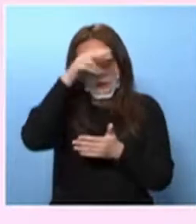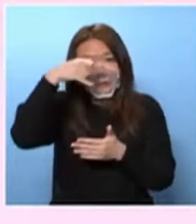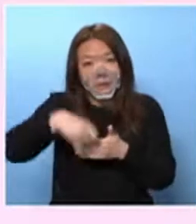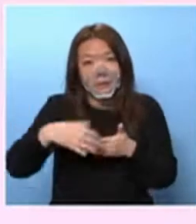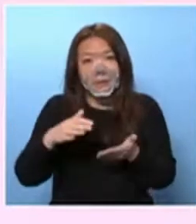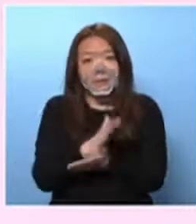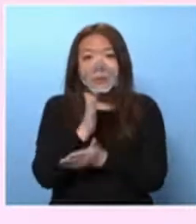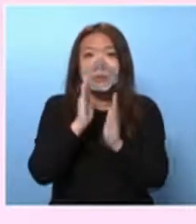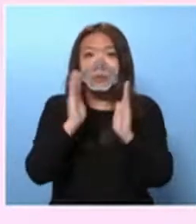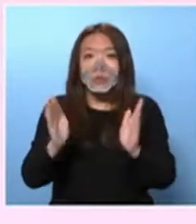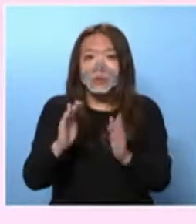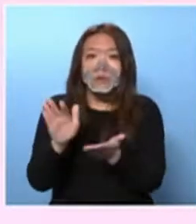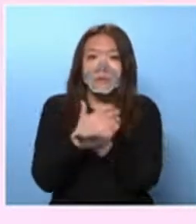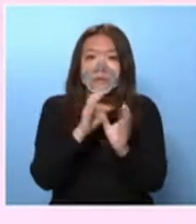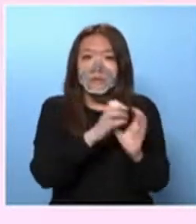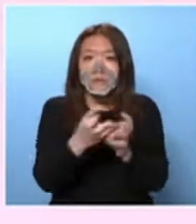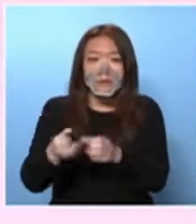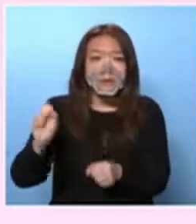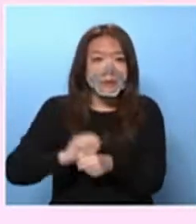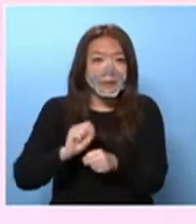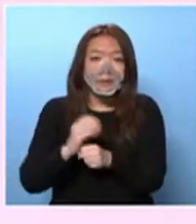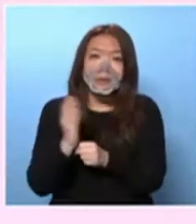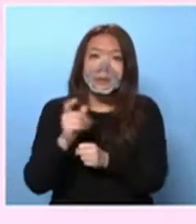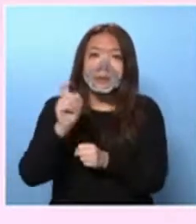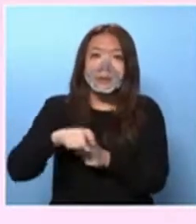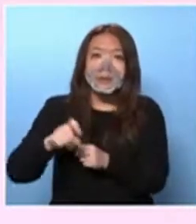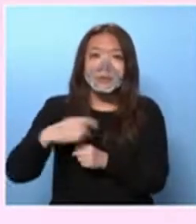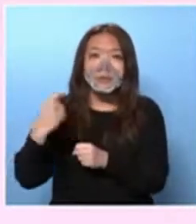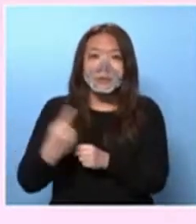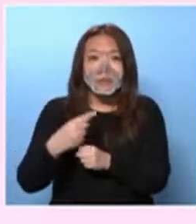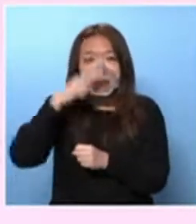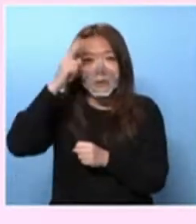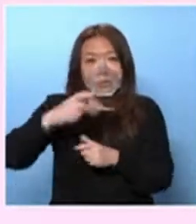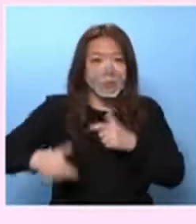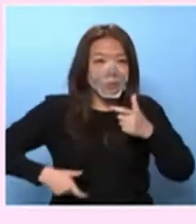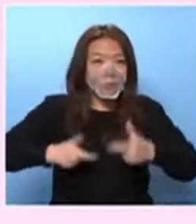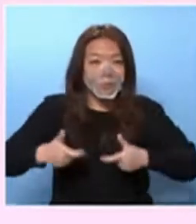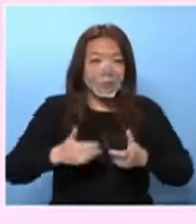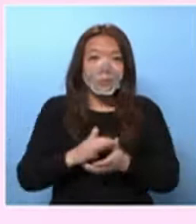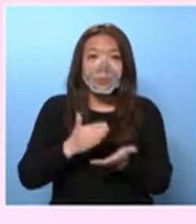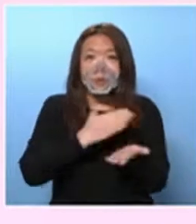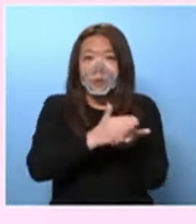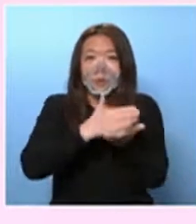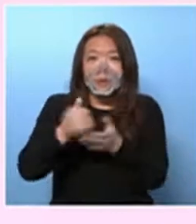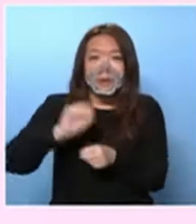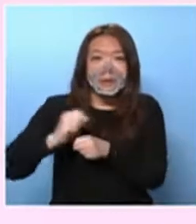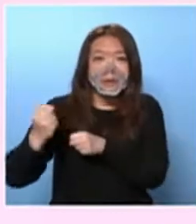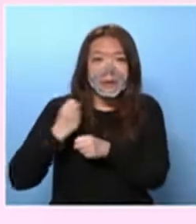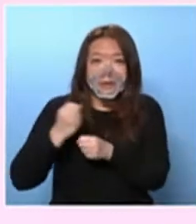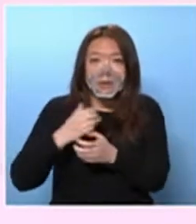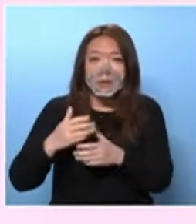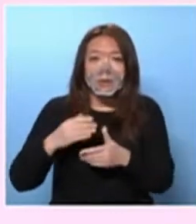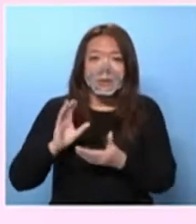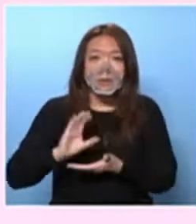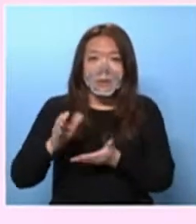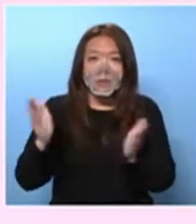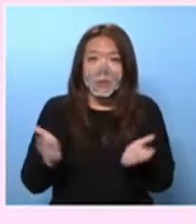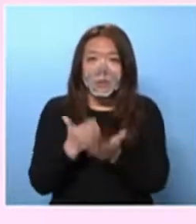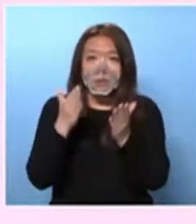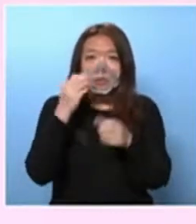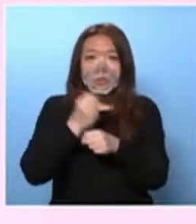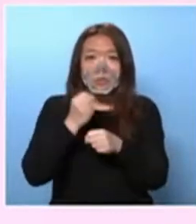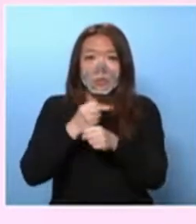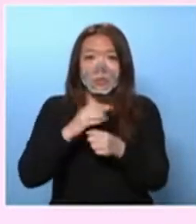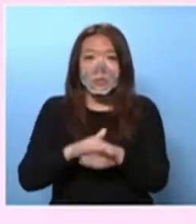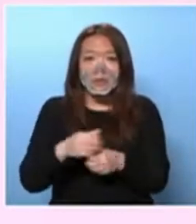We must step up our efforts in investment promotion to attract foreign enterprises to Hong Kong. Starting from the next financial year, The government will provide an